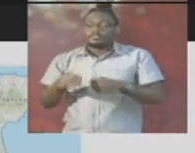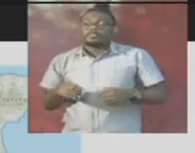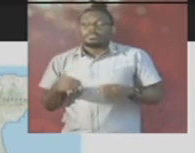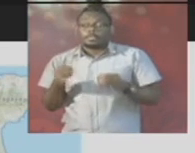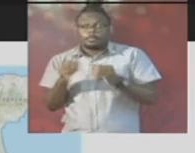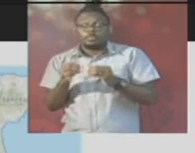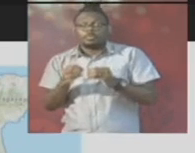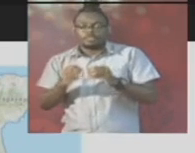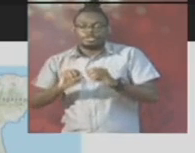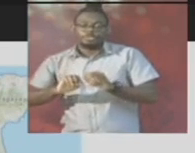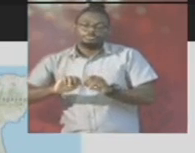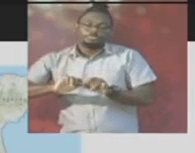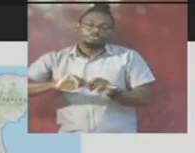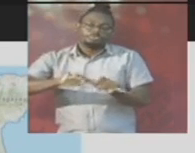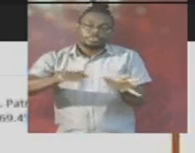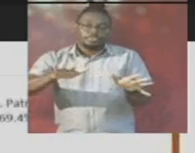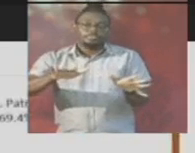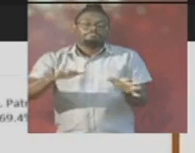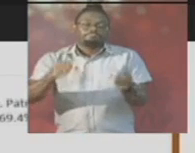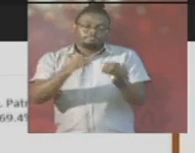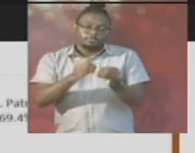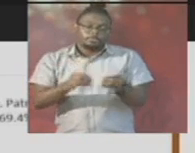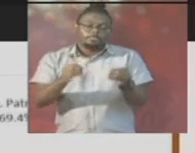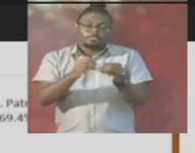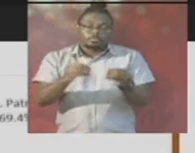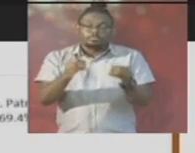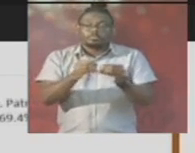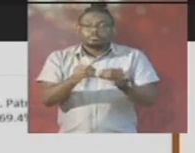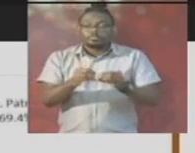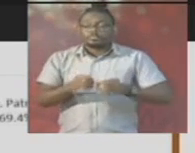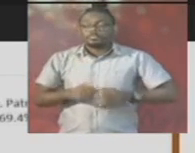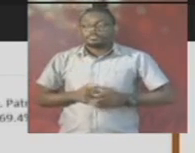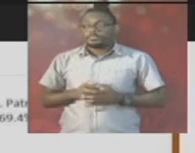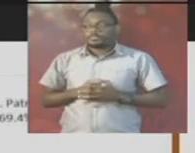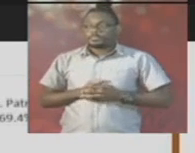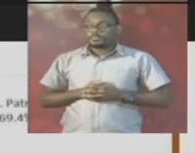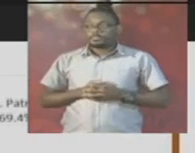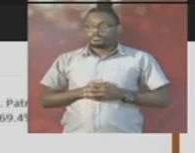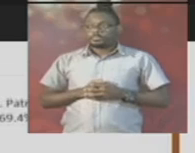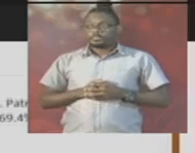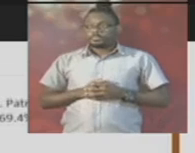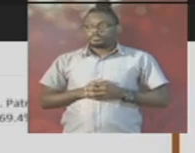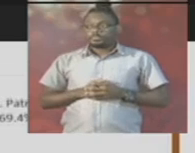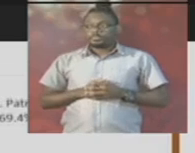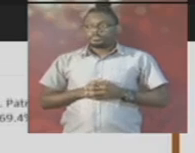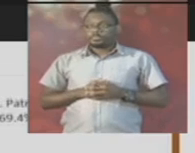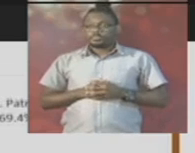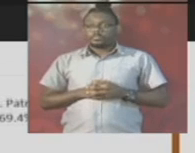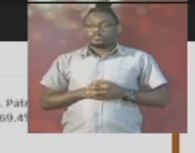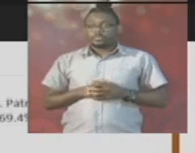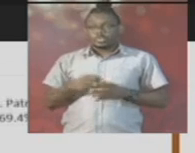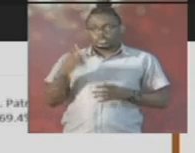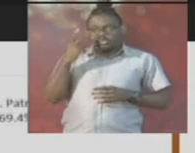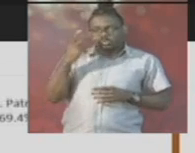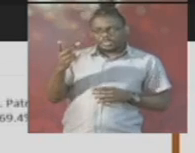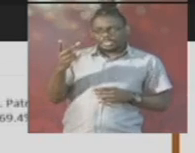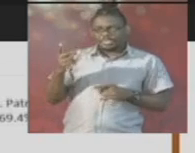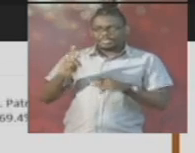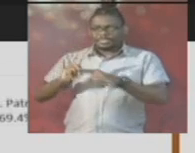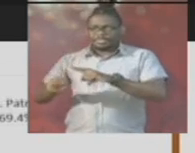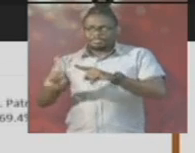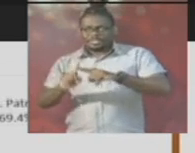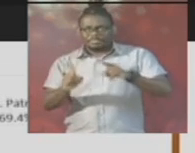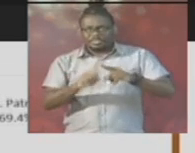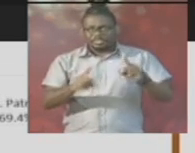community transmission. Next slide. The other thing that we show is that upward trend by county. We're just seeing that the bars moving from left